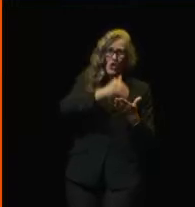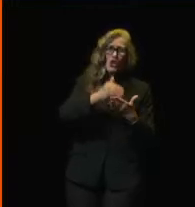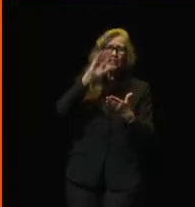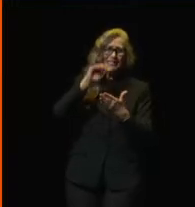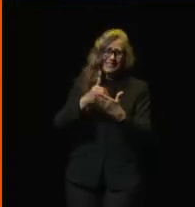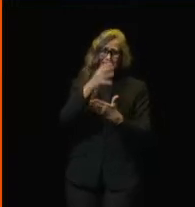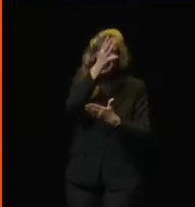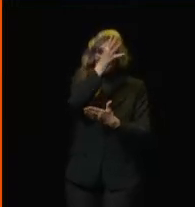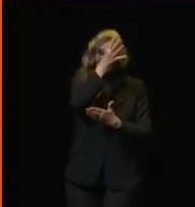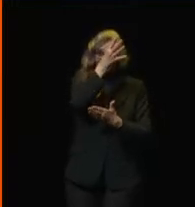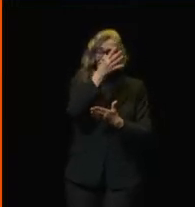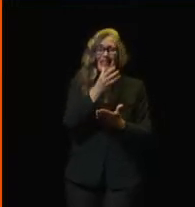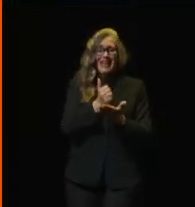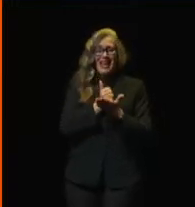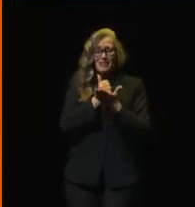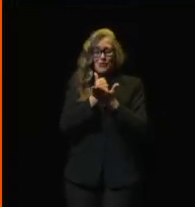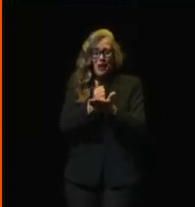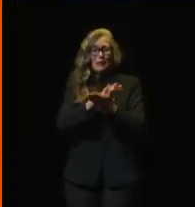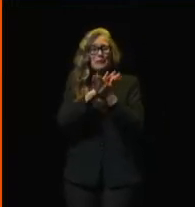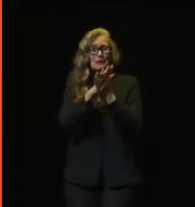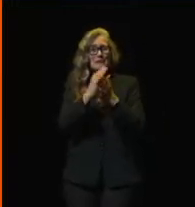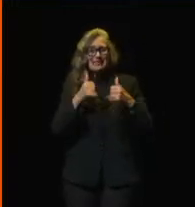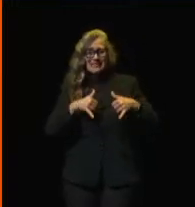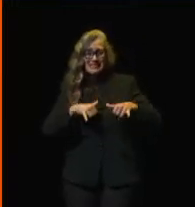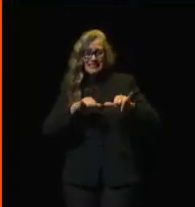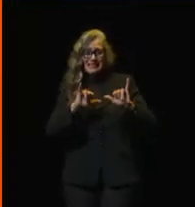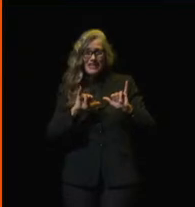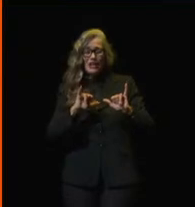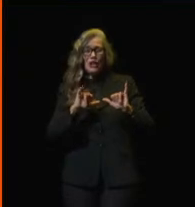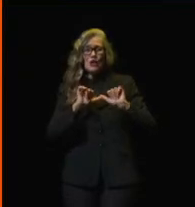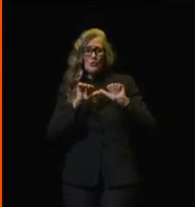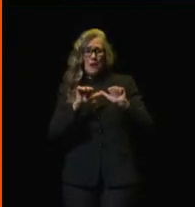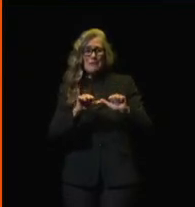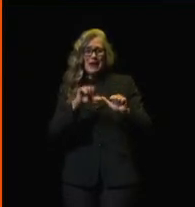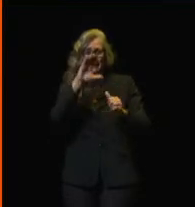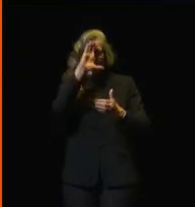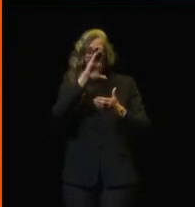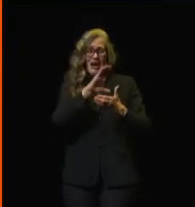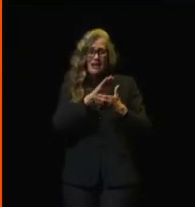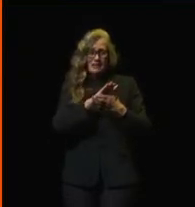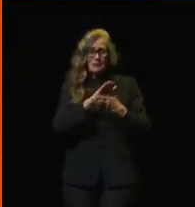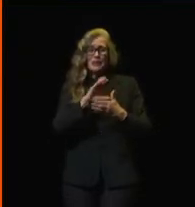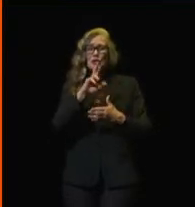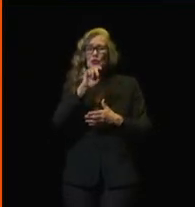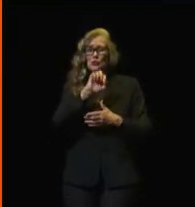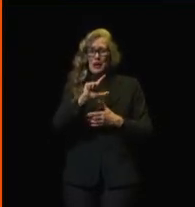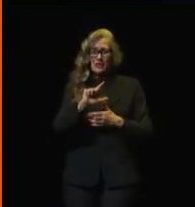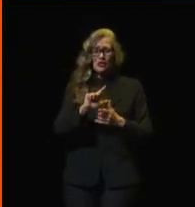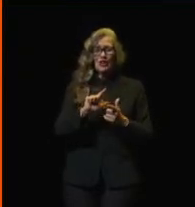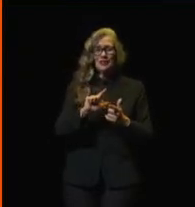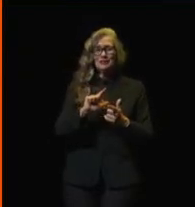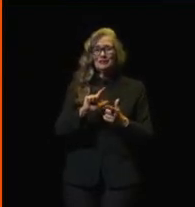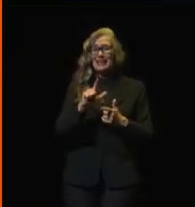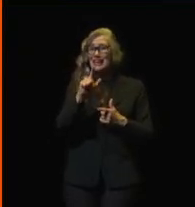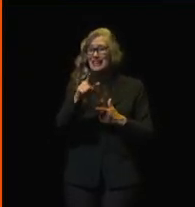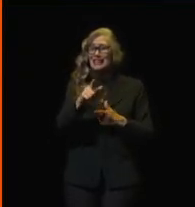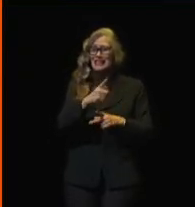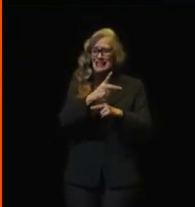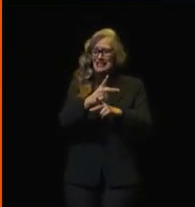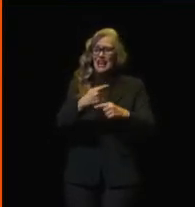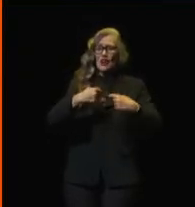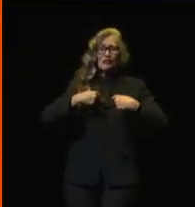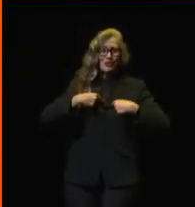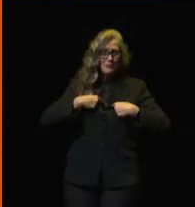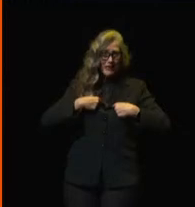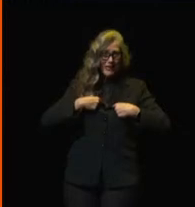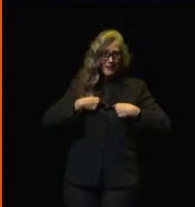But as much as I cared for Ady, he cared for me. Ady gave me the opportunity to enter his family and to love and